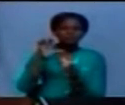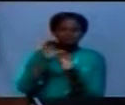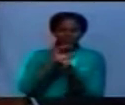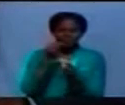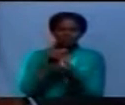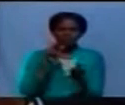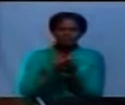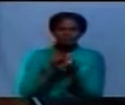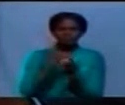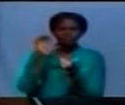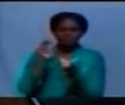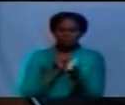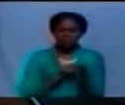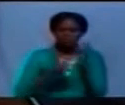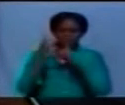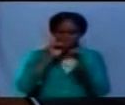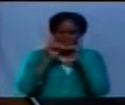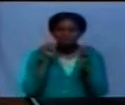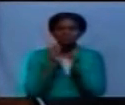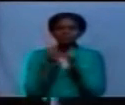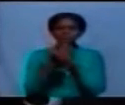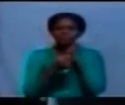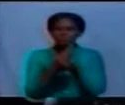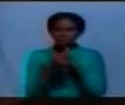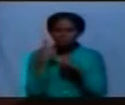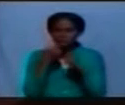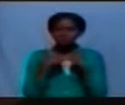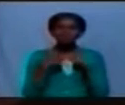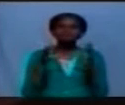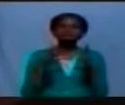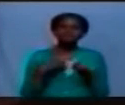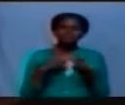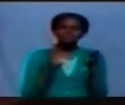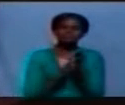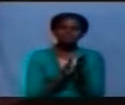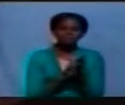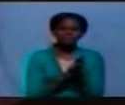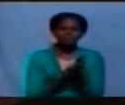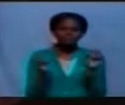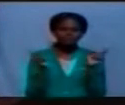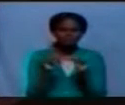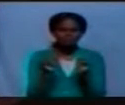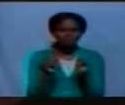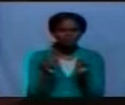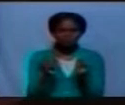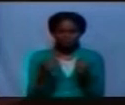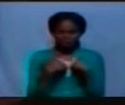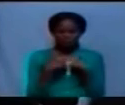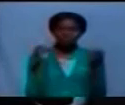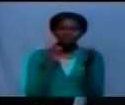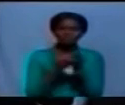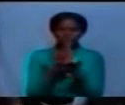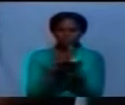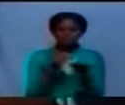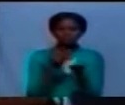urban, we've discussed with commercial banks who have adopted specific schools where we've put some money